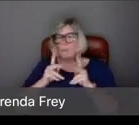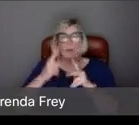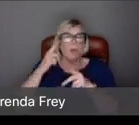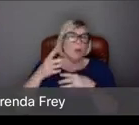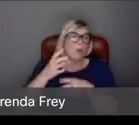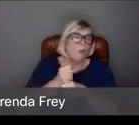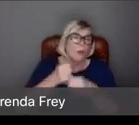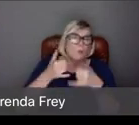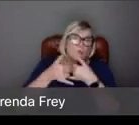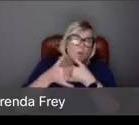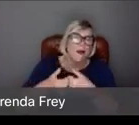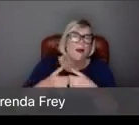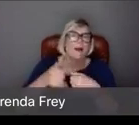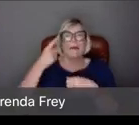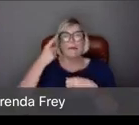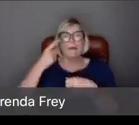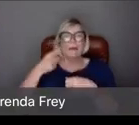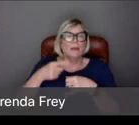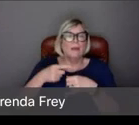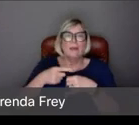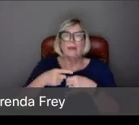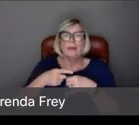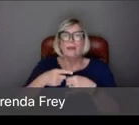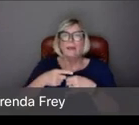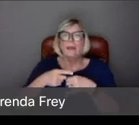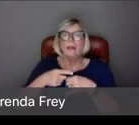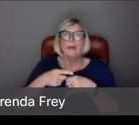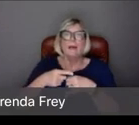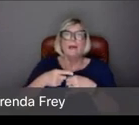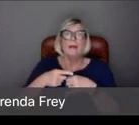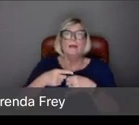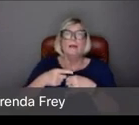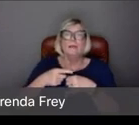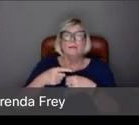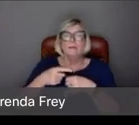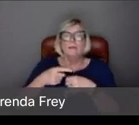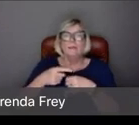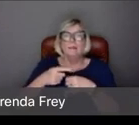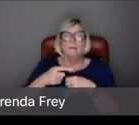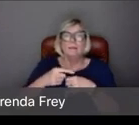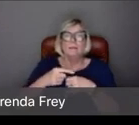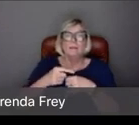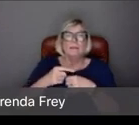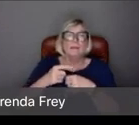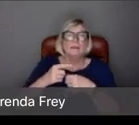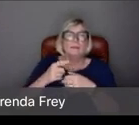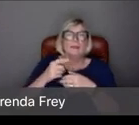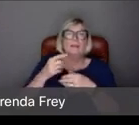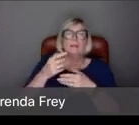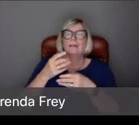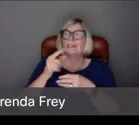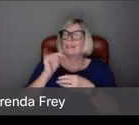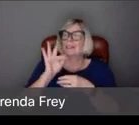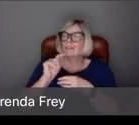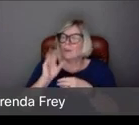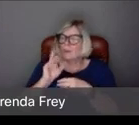think they're gonna, if they send, or they send green dot cards, but people don't realize that it's not something you send. Gift cards,